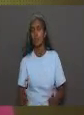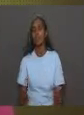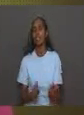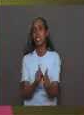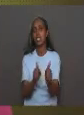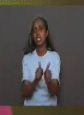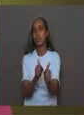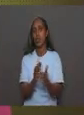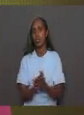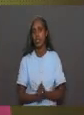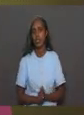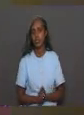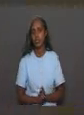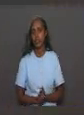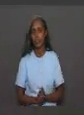geometric sequences.